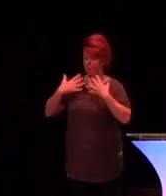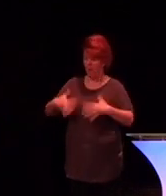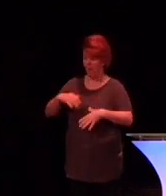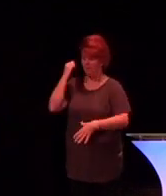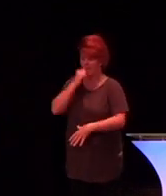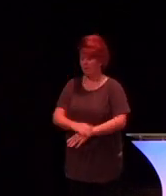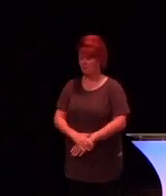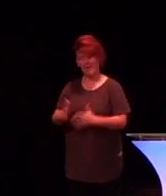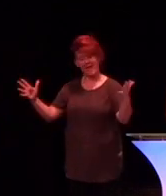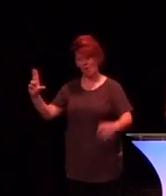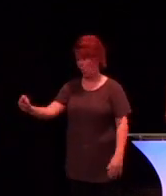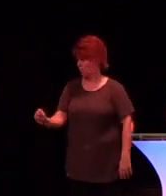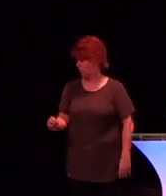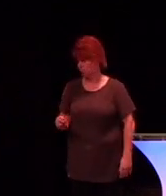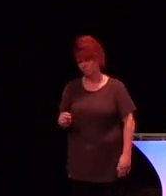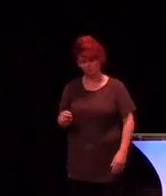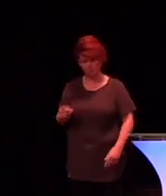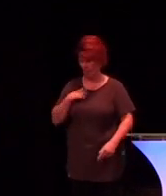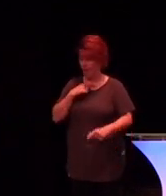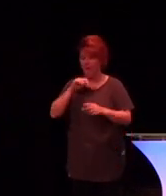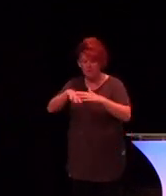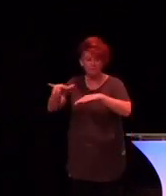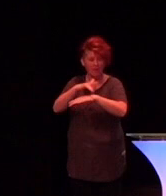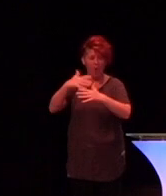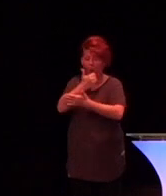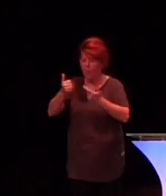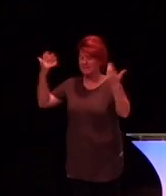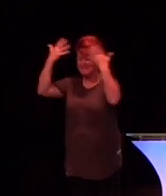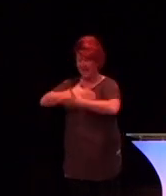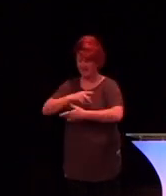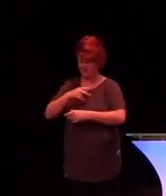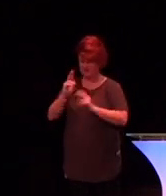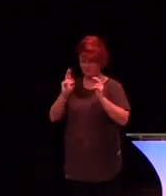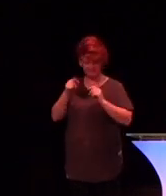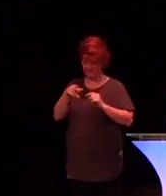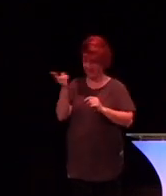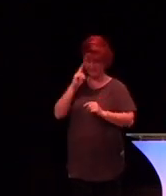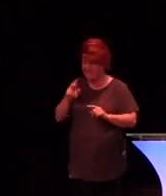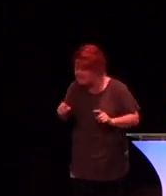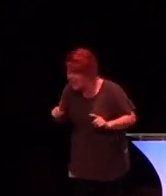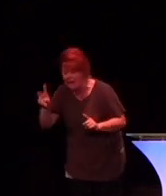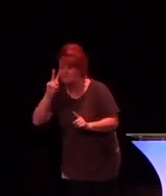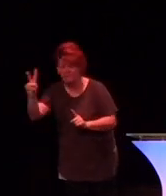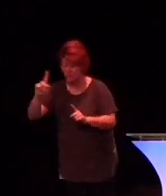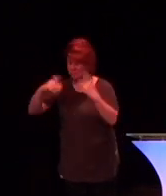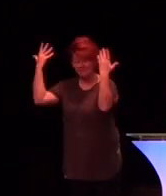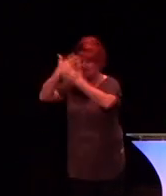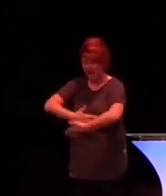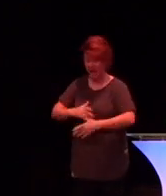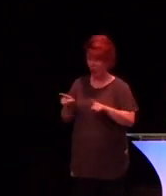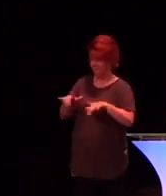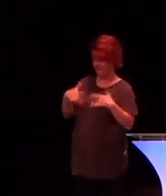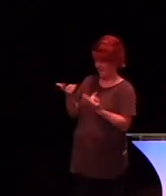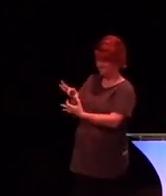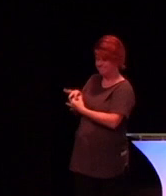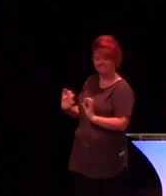And also, just to add as well, interpreters just wearing black only is a big no-no for me because it's a dark environment anyway, so